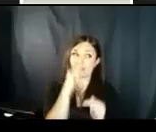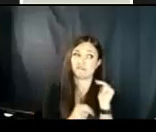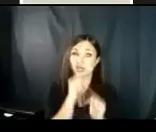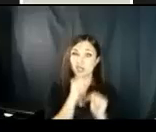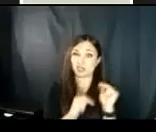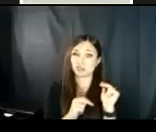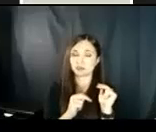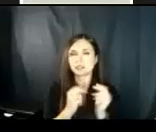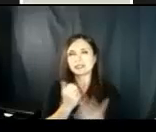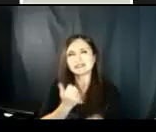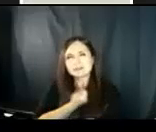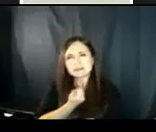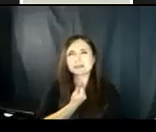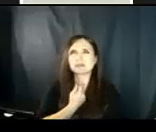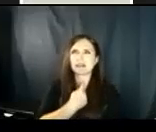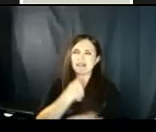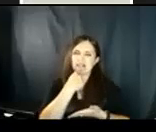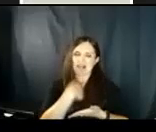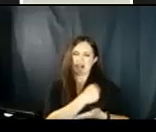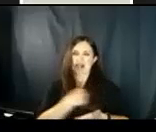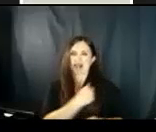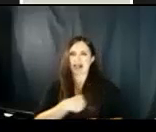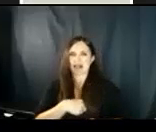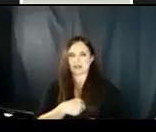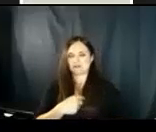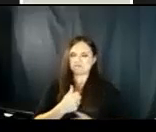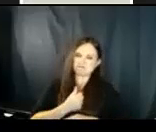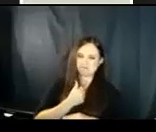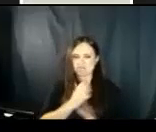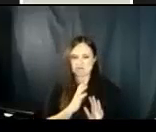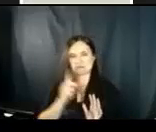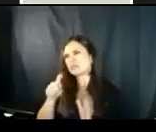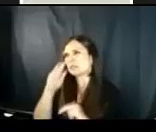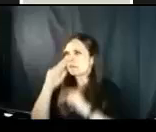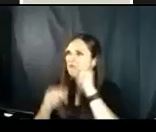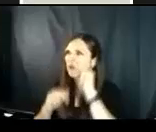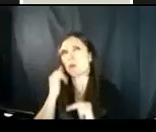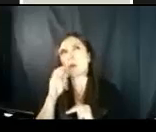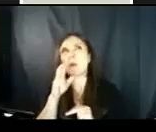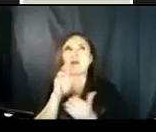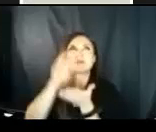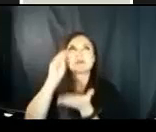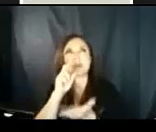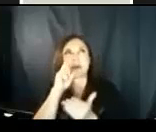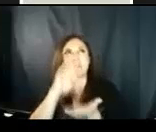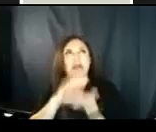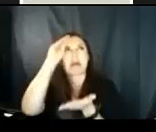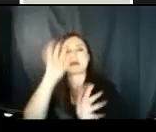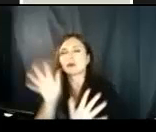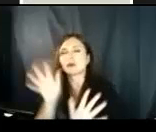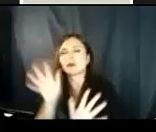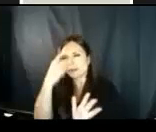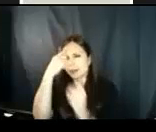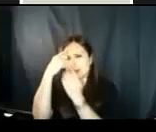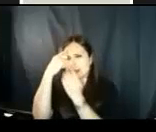on ourselves when we're thinking we got to make this fun, otherwise they're not learning. Please do not think about that. Do not